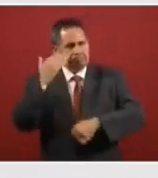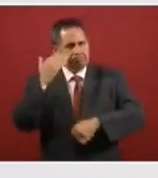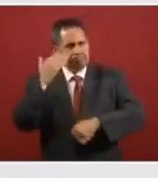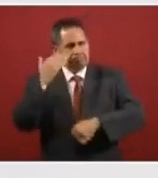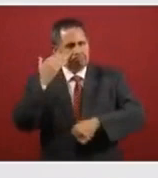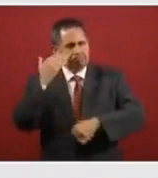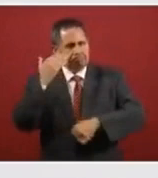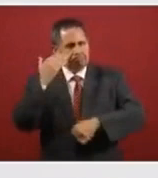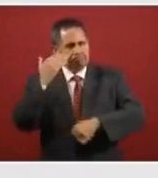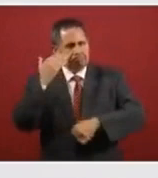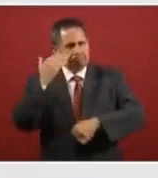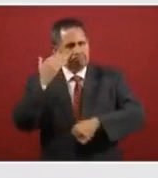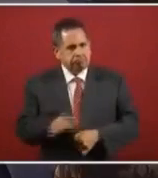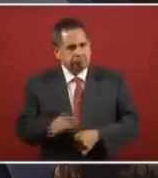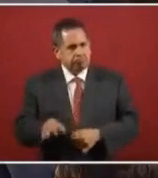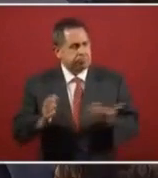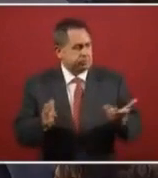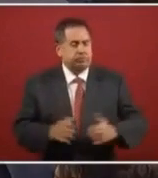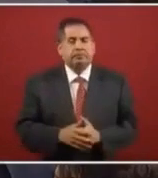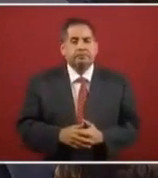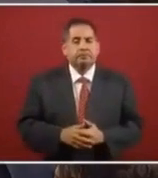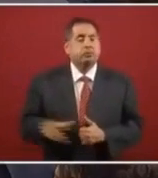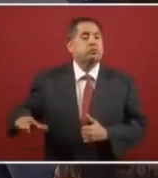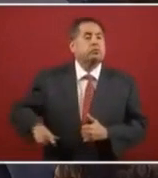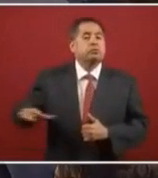the federal government